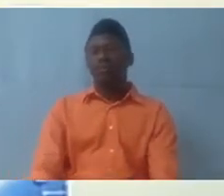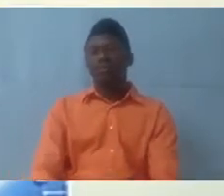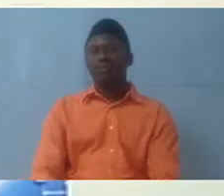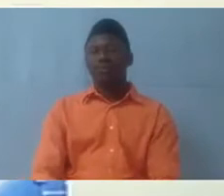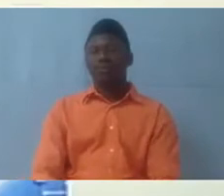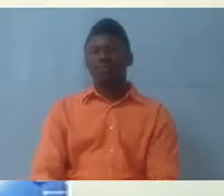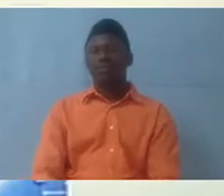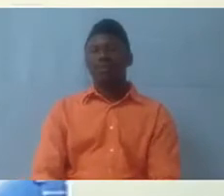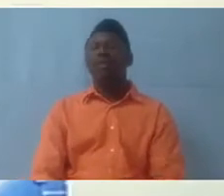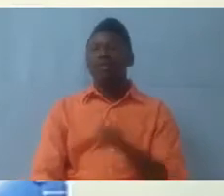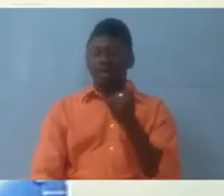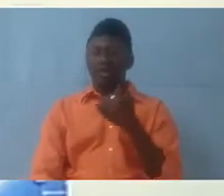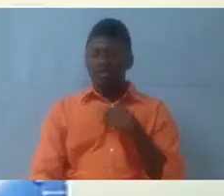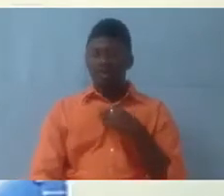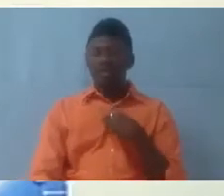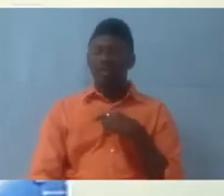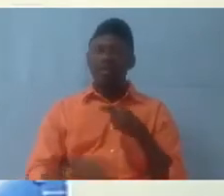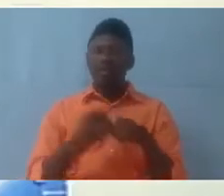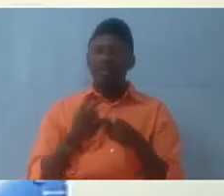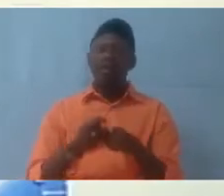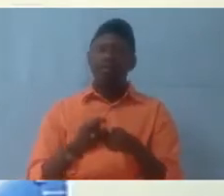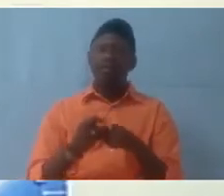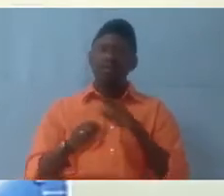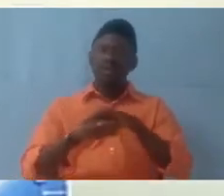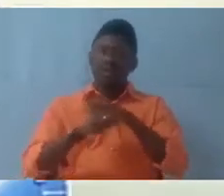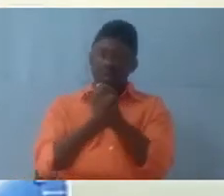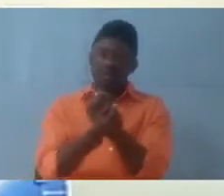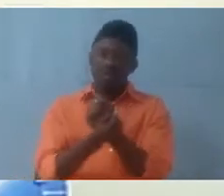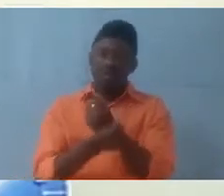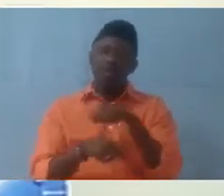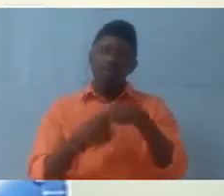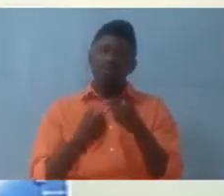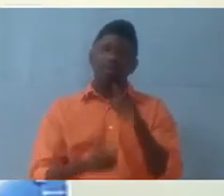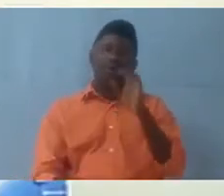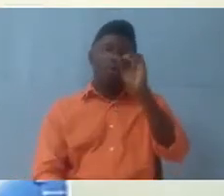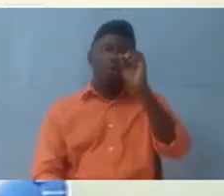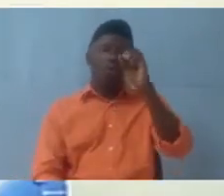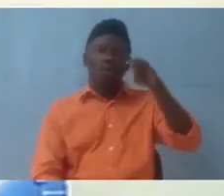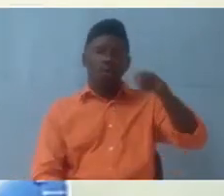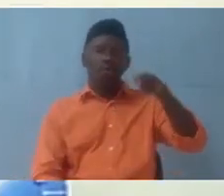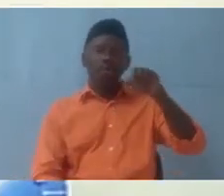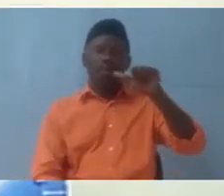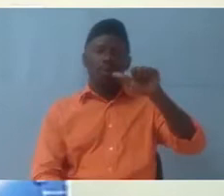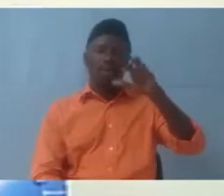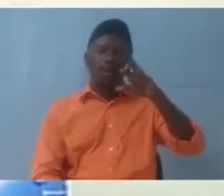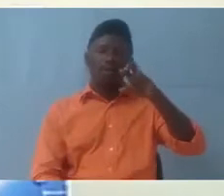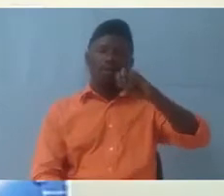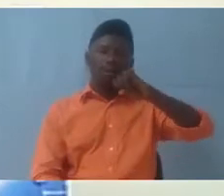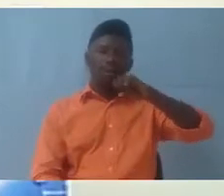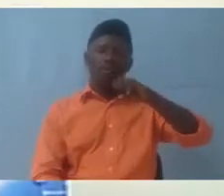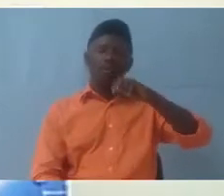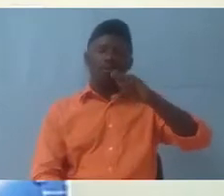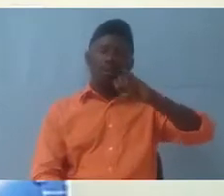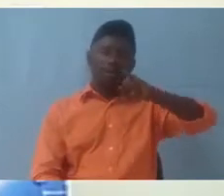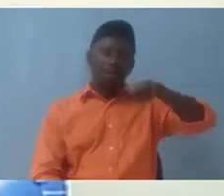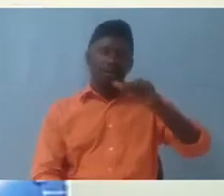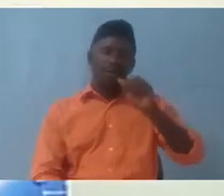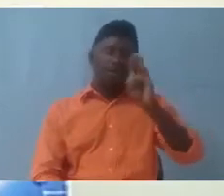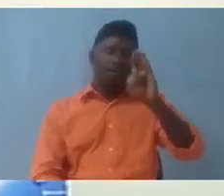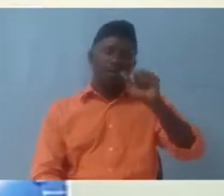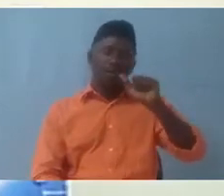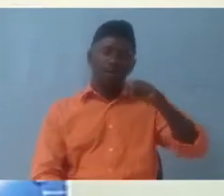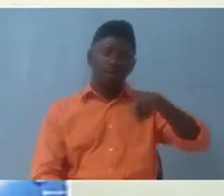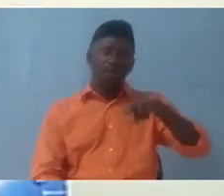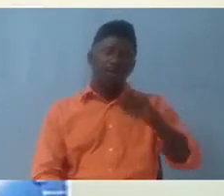take me to the arrest of His Worship Omar Jabang and Ibrahima Jayte. Lool mu ma yobu ci magistrate Worship